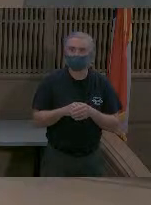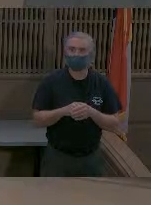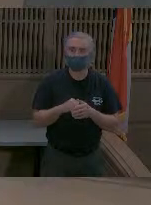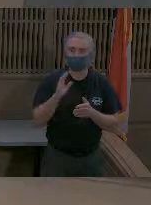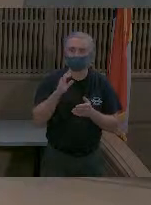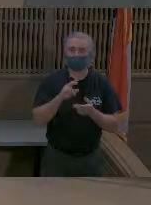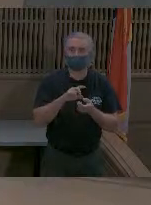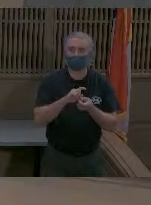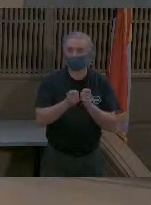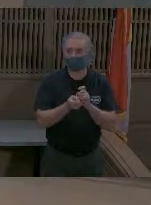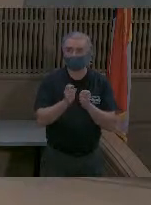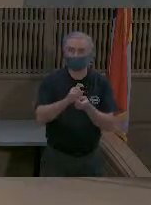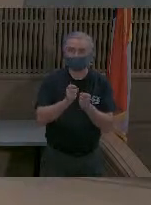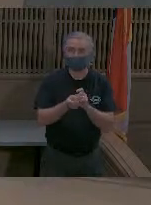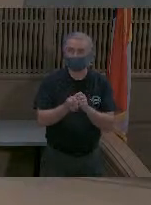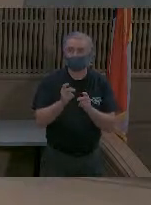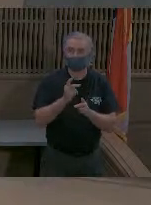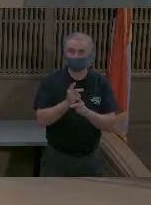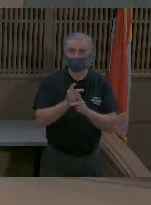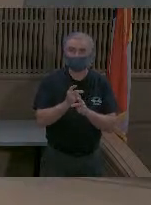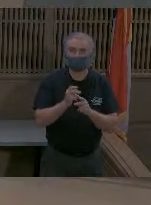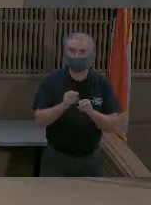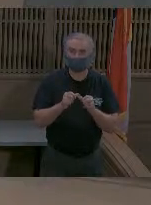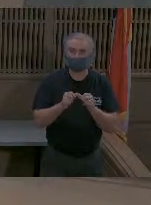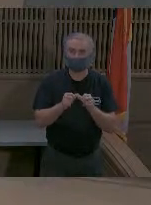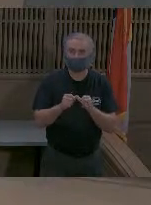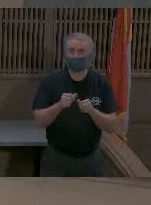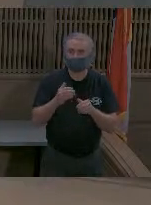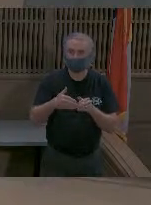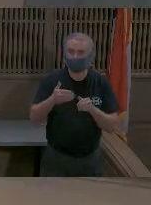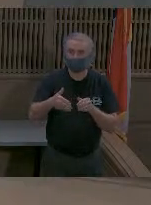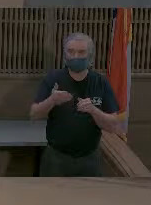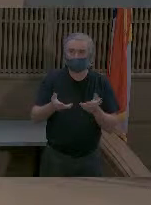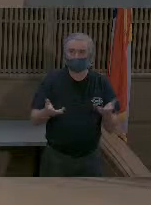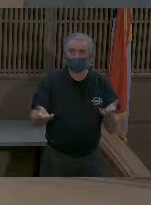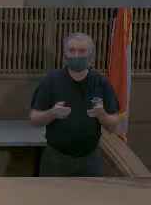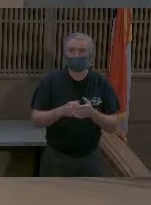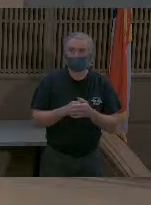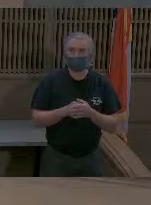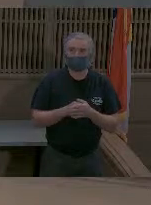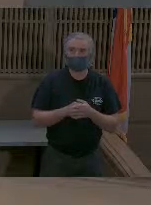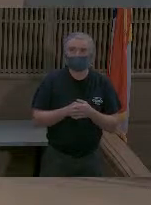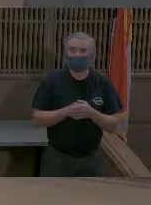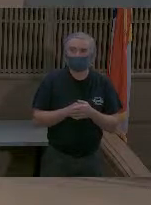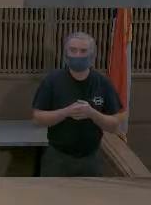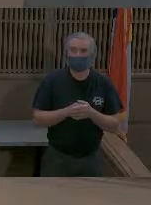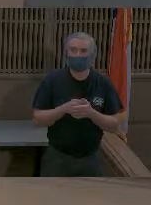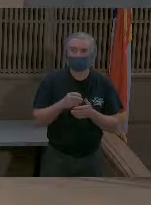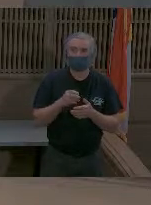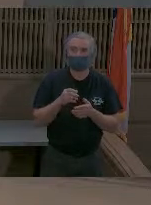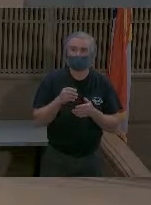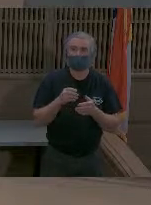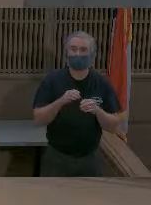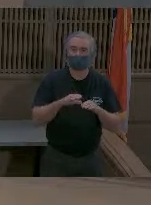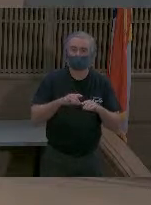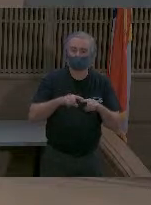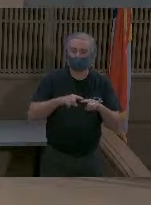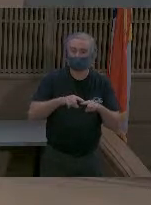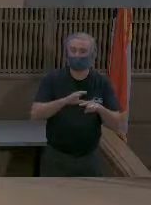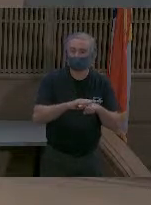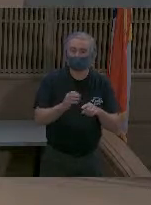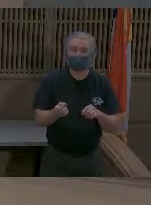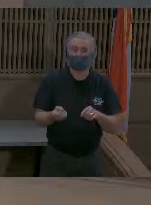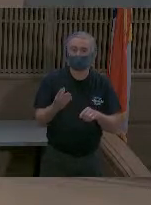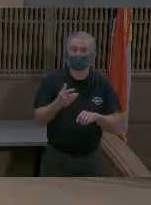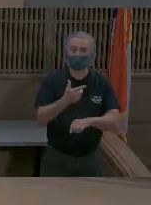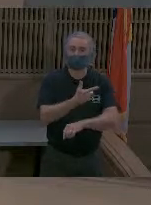making changes to our vaccination protocols and how many people we can do at a certain amount of time based on the amount of supply that we have. But we are